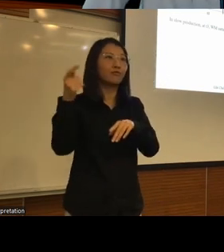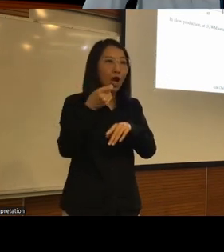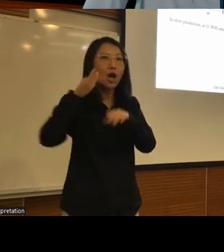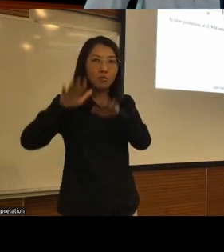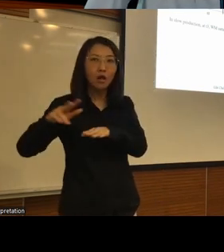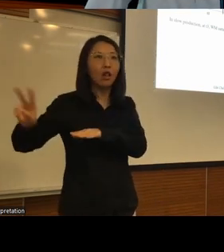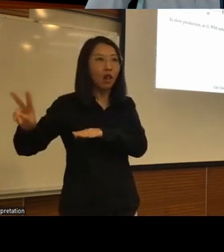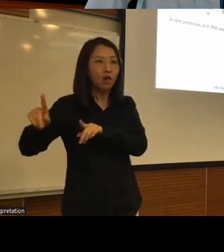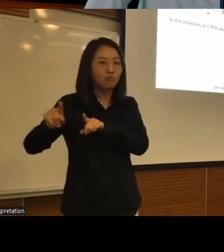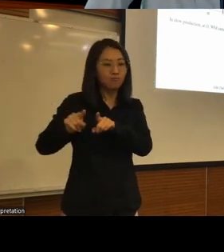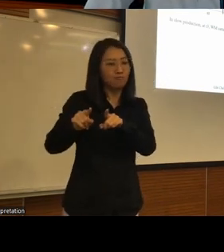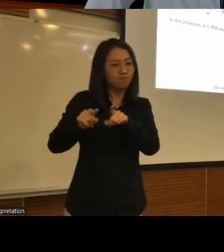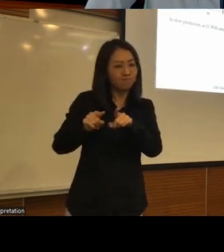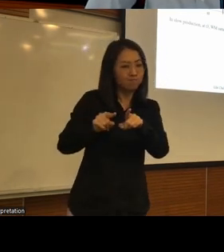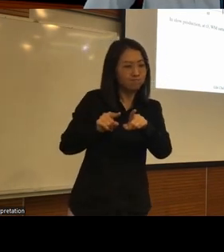a bit behind.